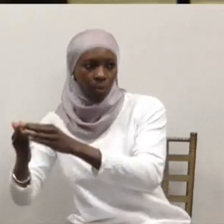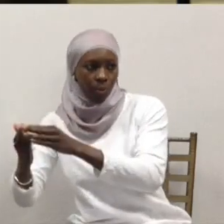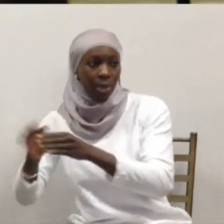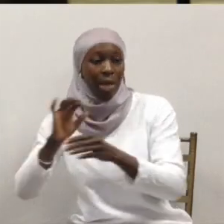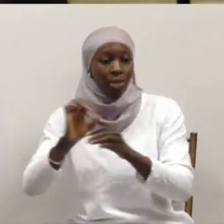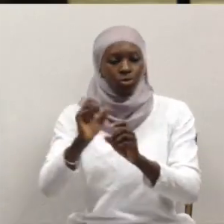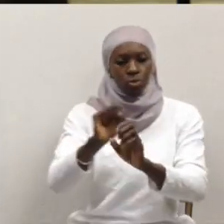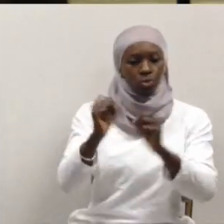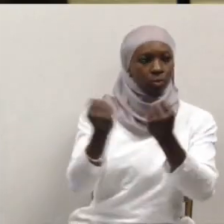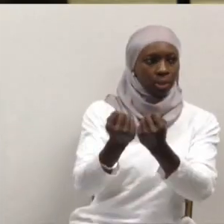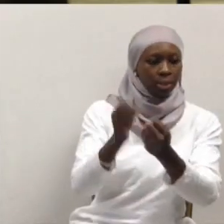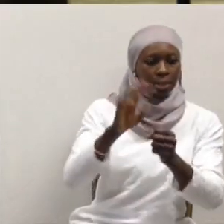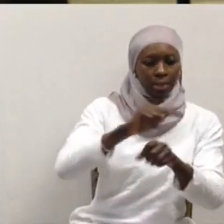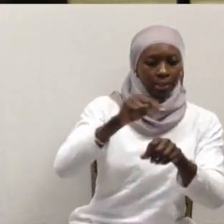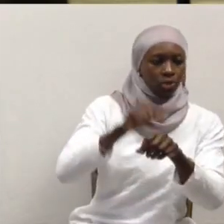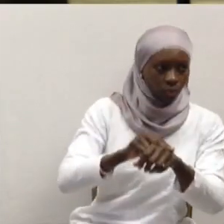your society and nation.